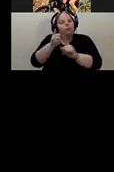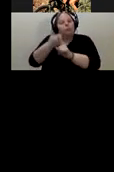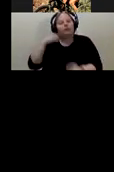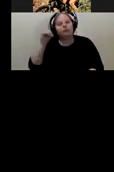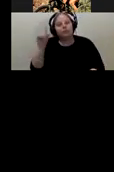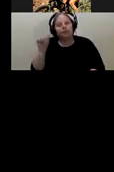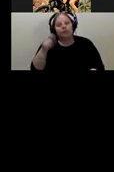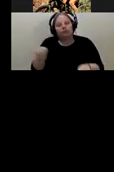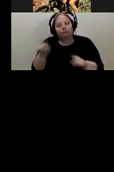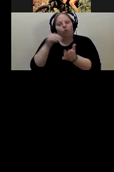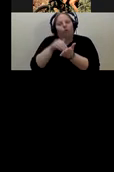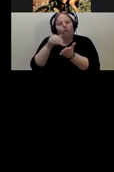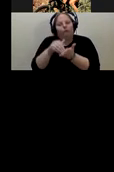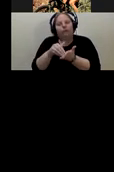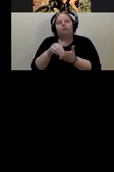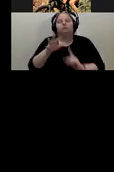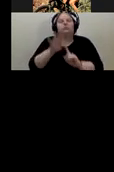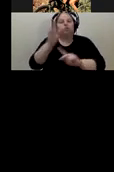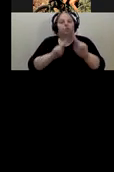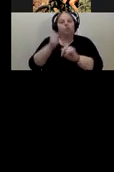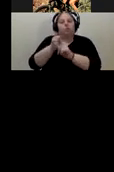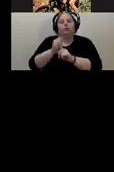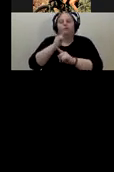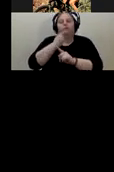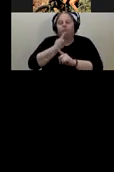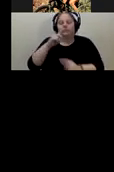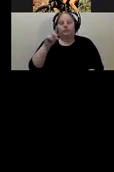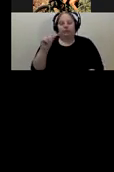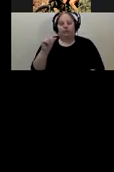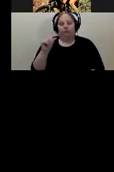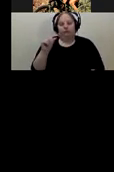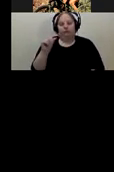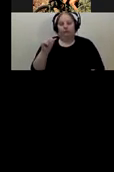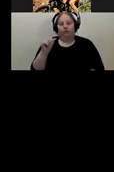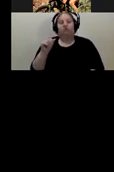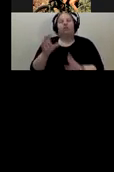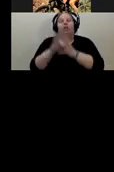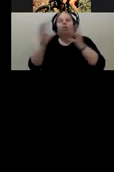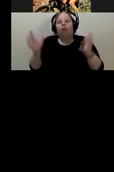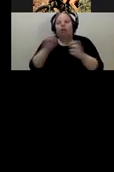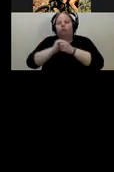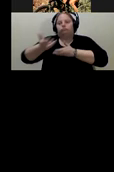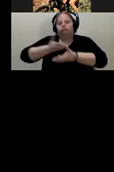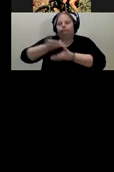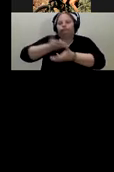often have, especially people with the most significant disabilities, have a lot of interaction with